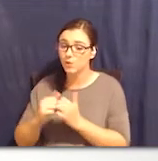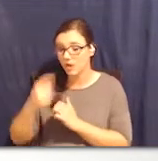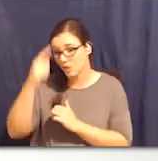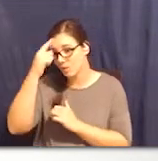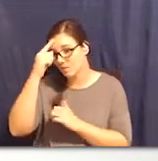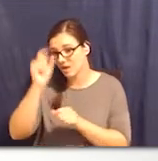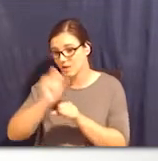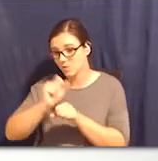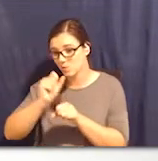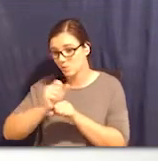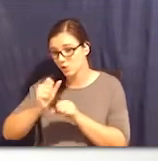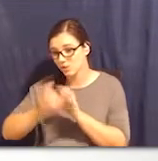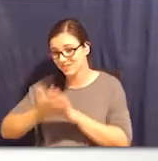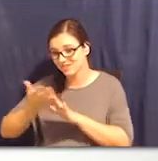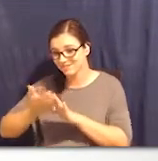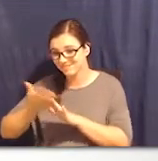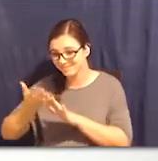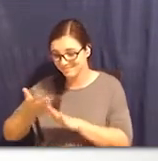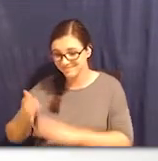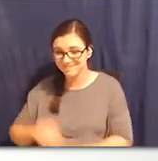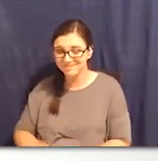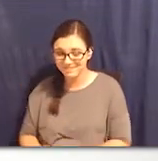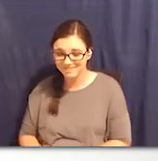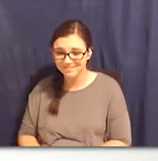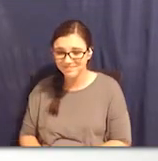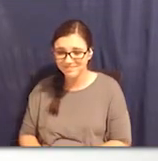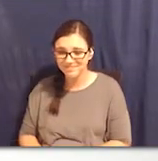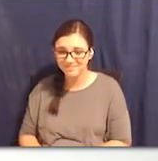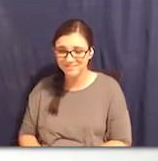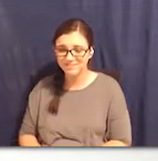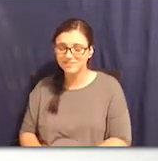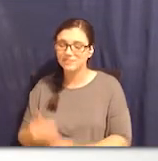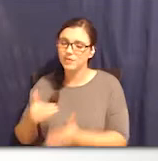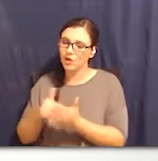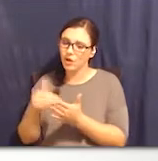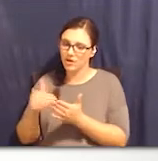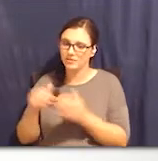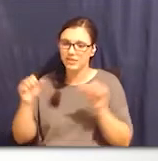We will show you how our mind works,